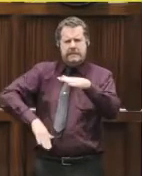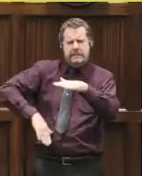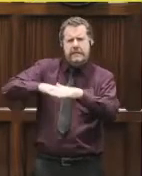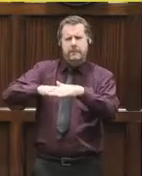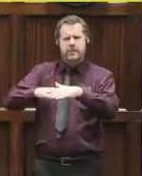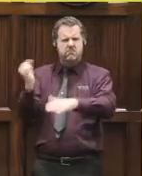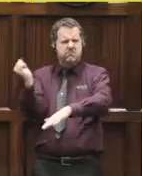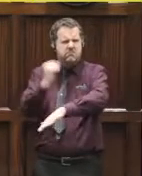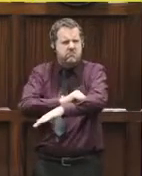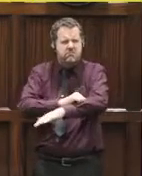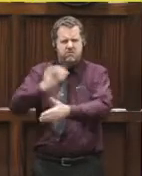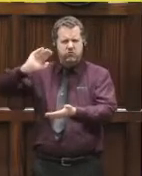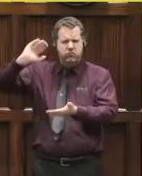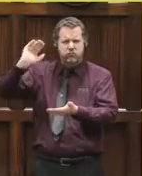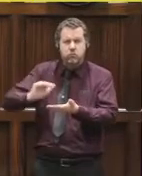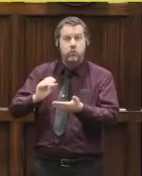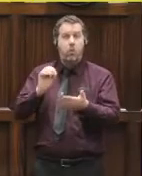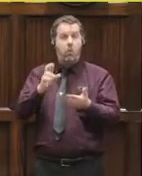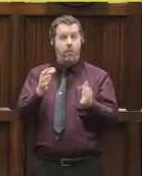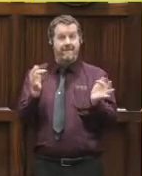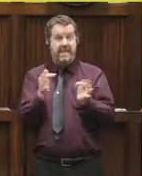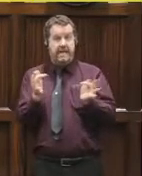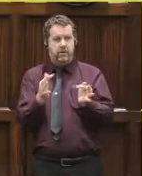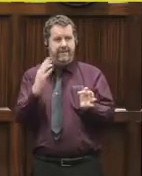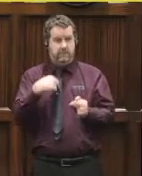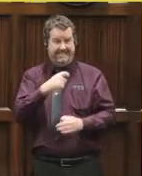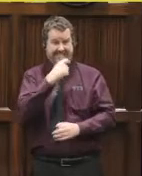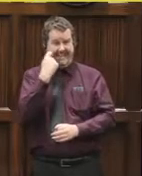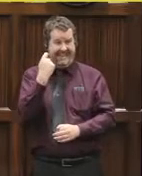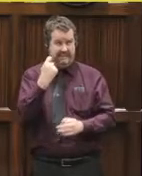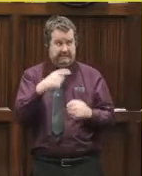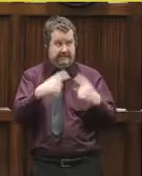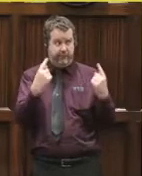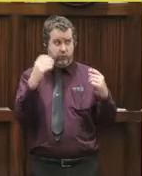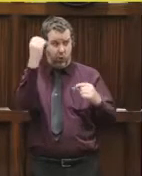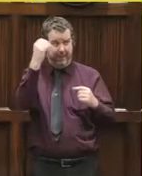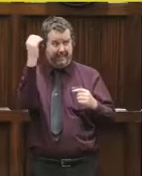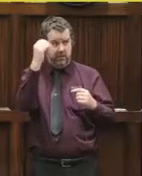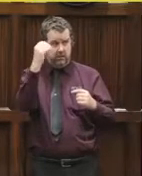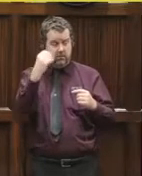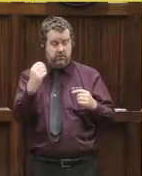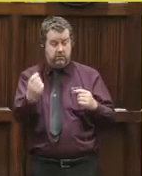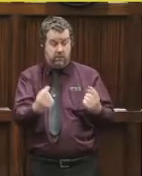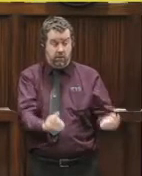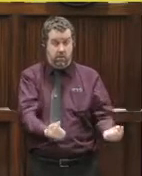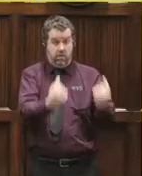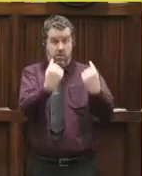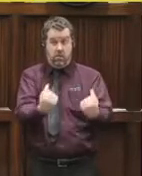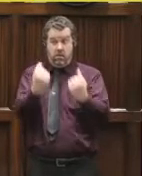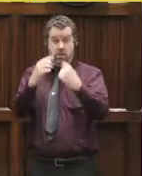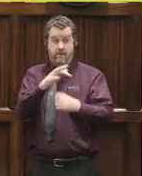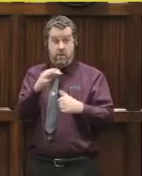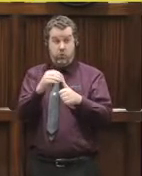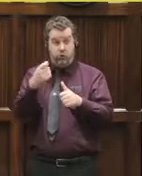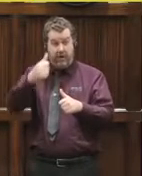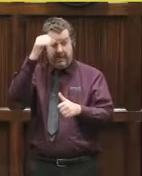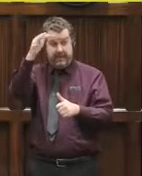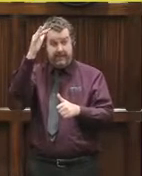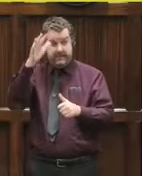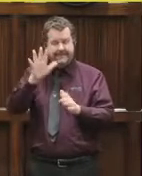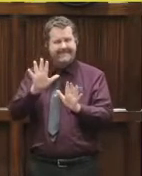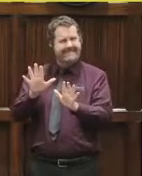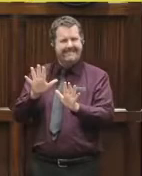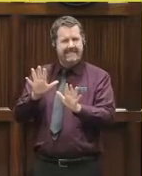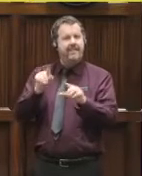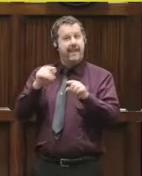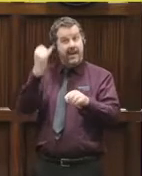or indeed the fear that voicing a contrarian opinion would invite academic retribution, can better be